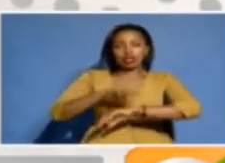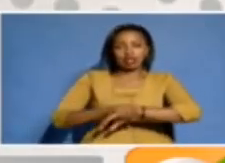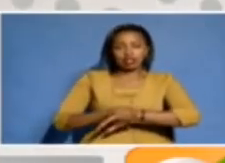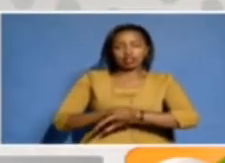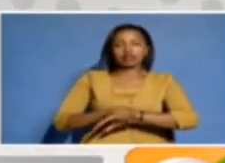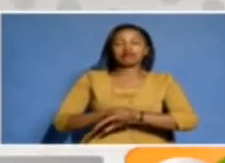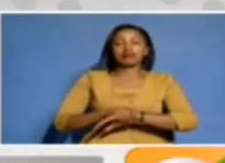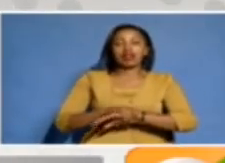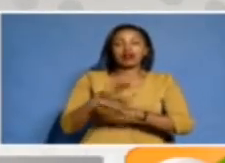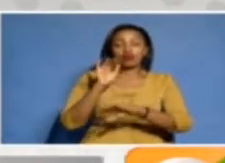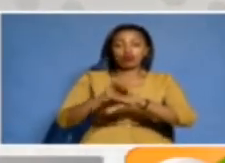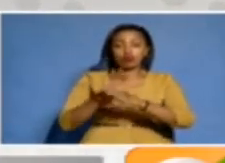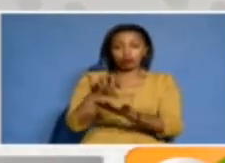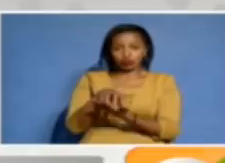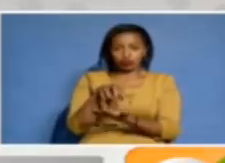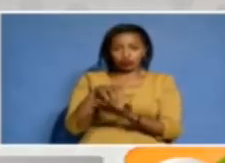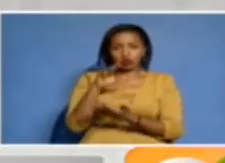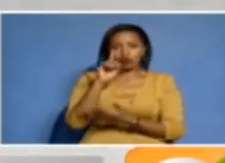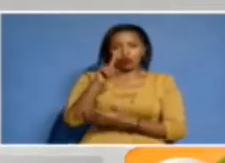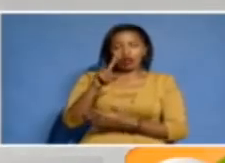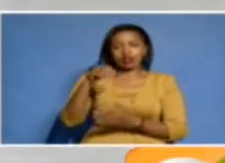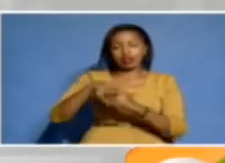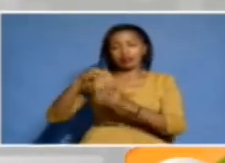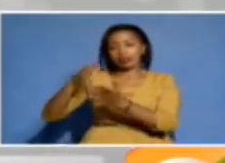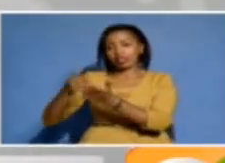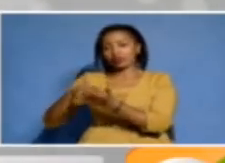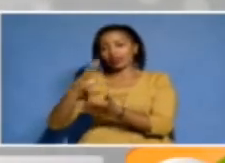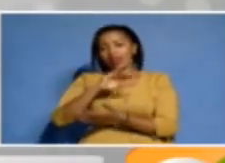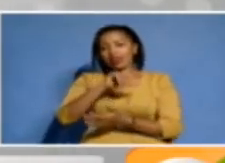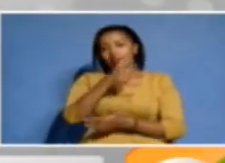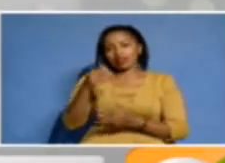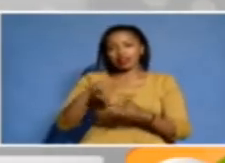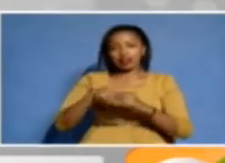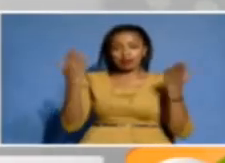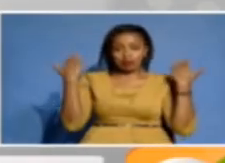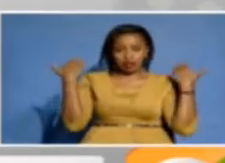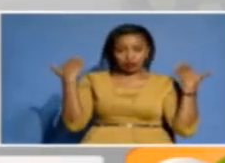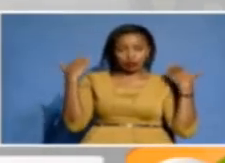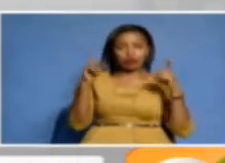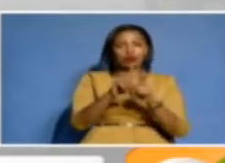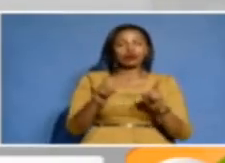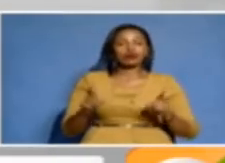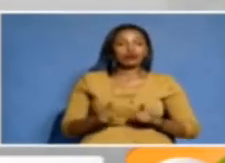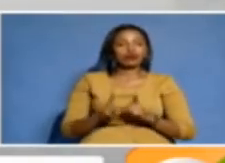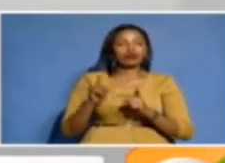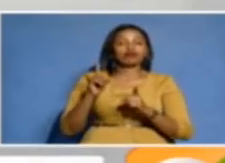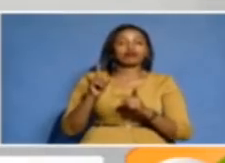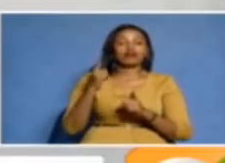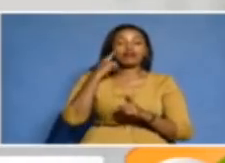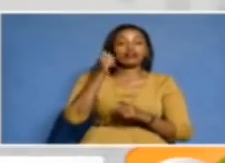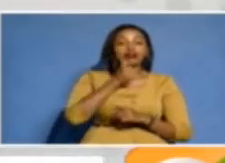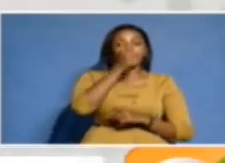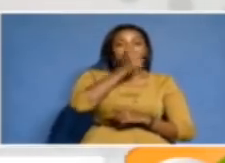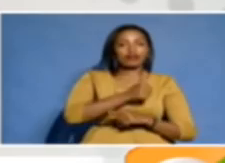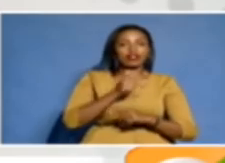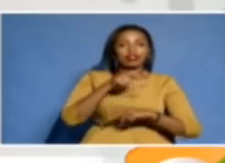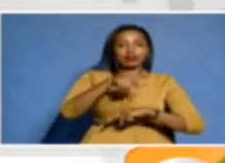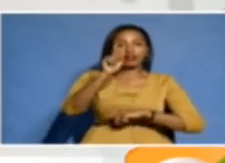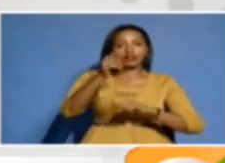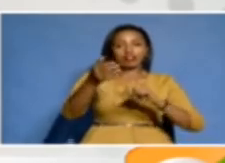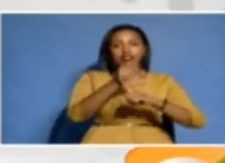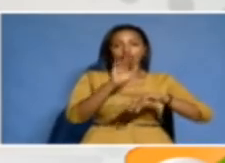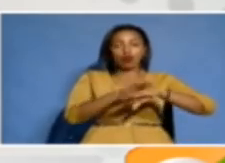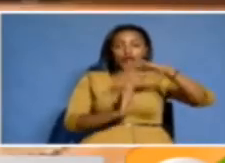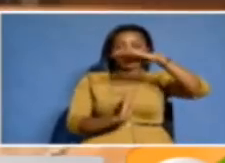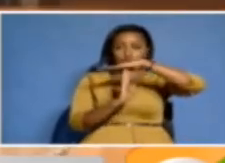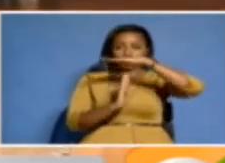and Kathigiri Boarding School in Meru at position 6. Their private counterparts taking the lion's share of slots at the top. But why the disparity